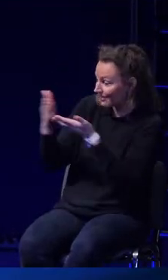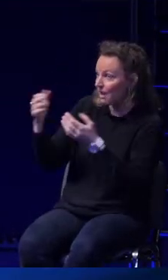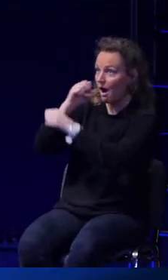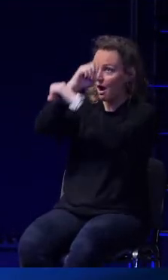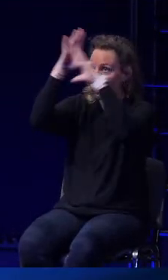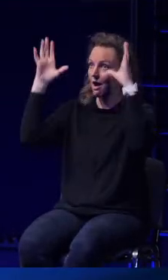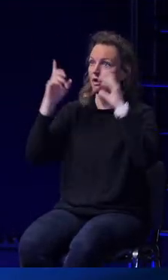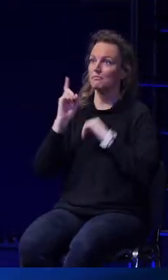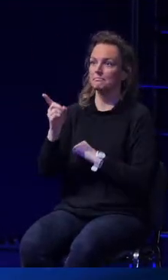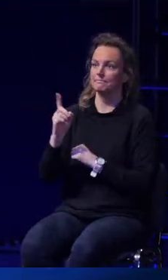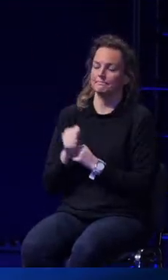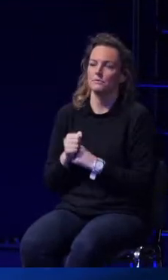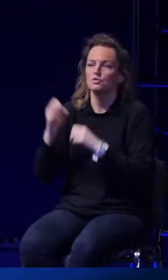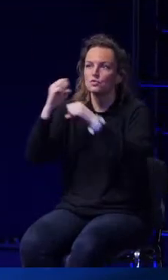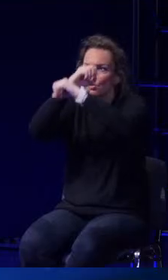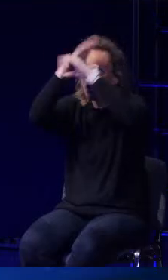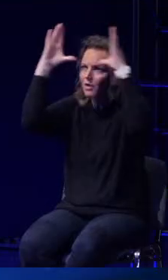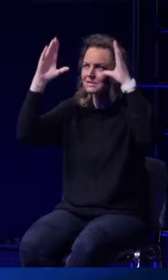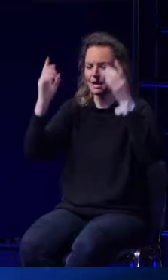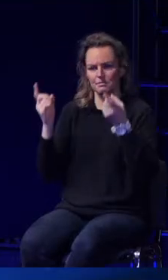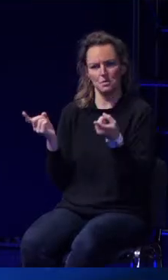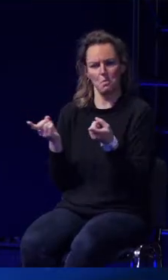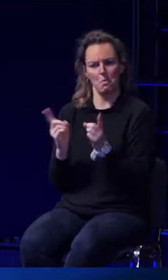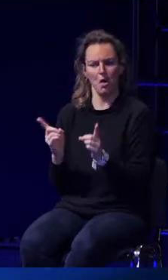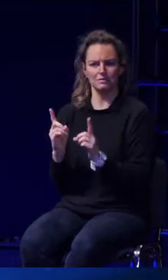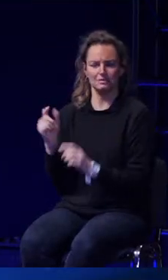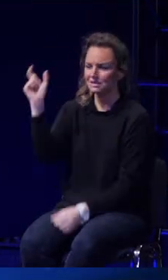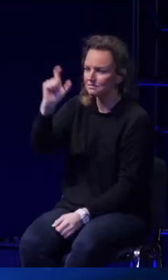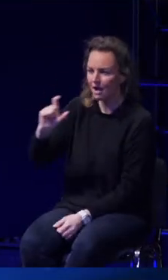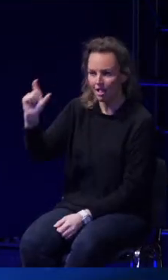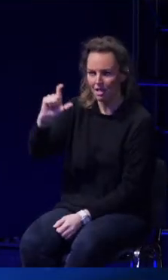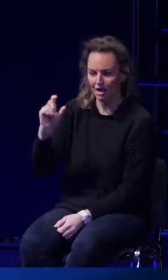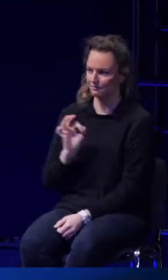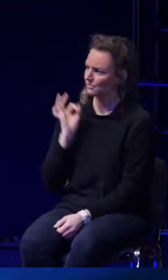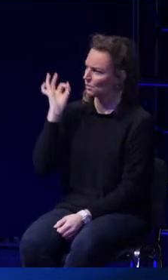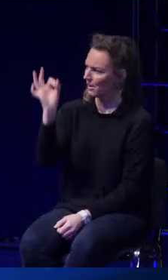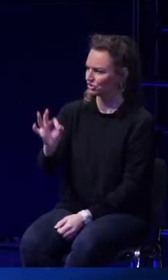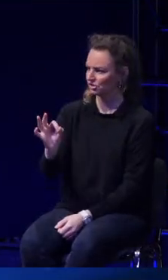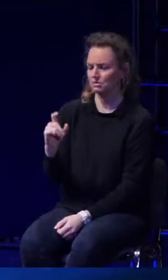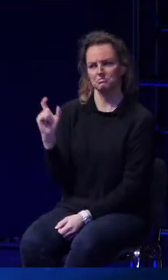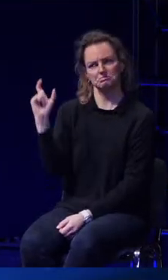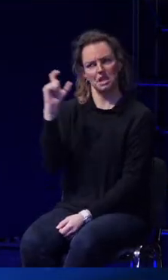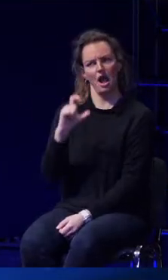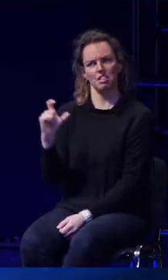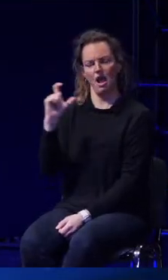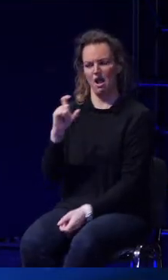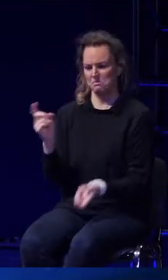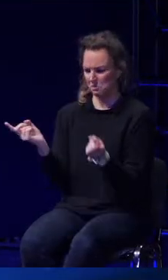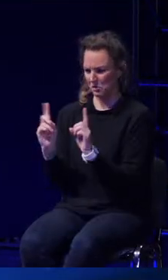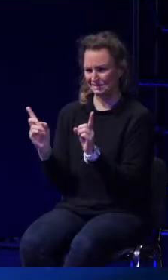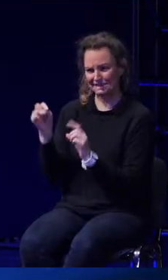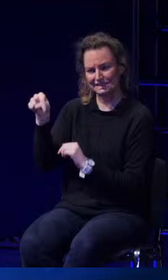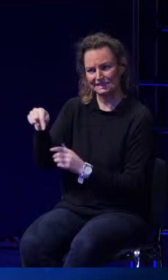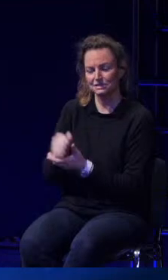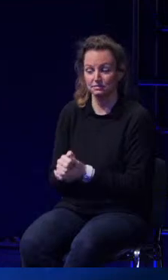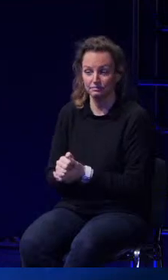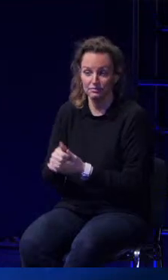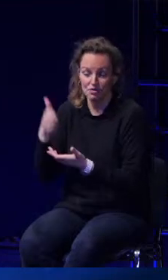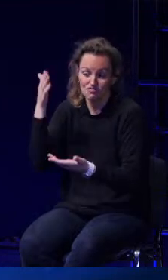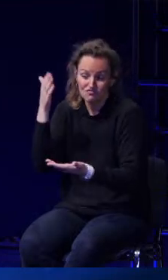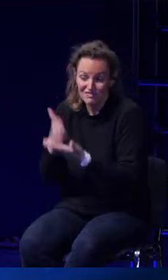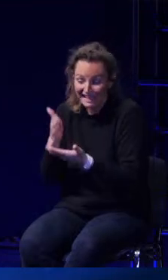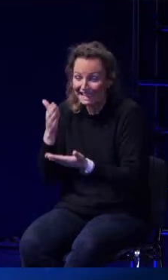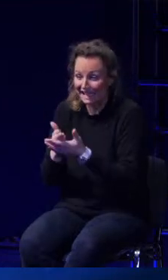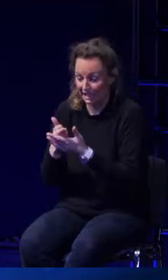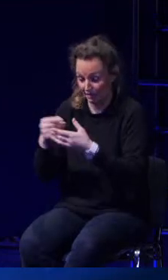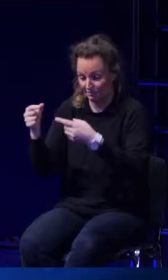all begins with the concept of what is color, right? Or the question of what is color. Color is really a subset